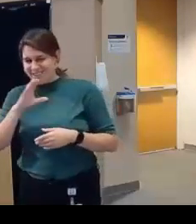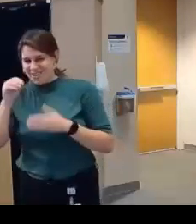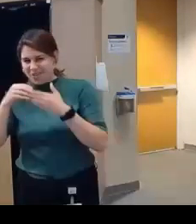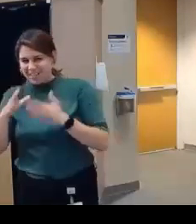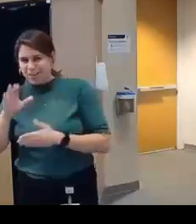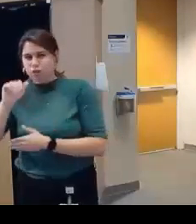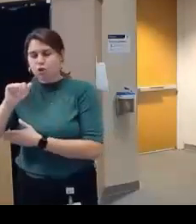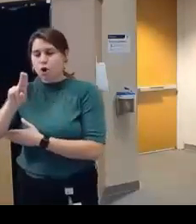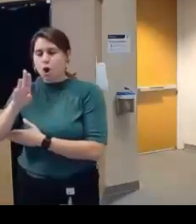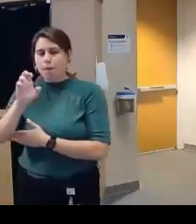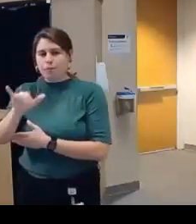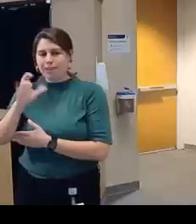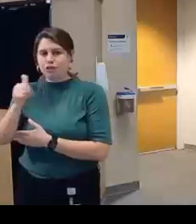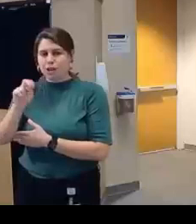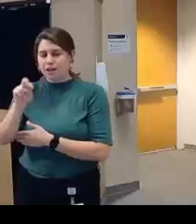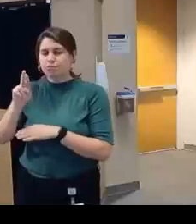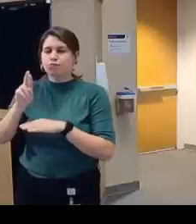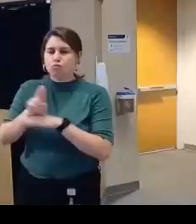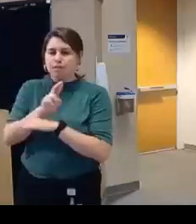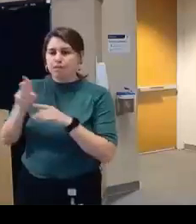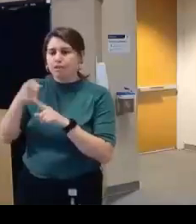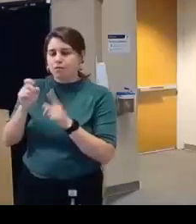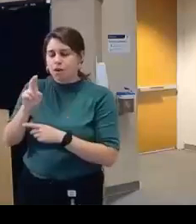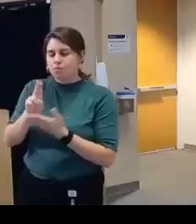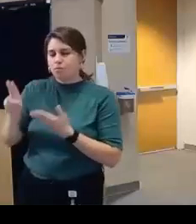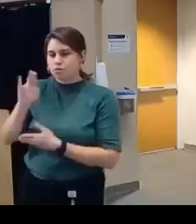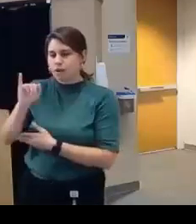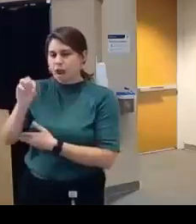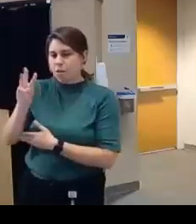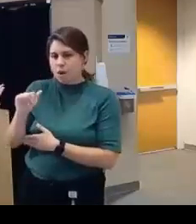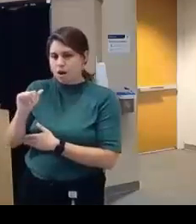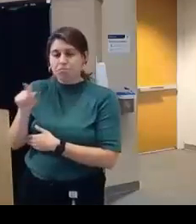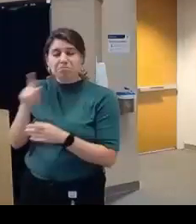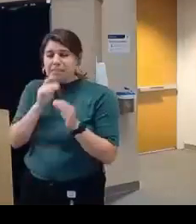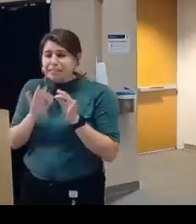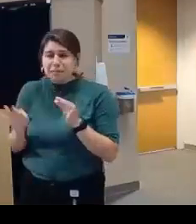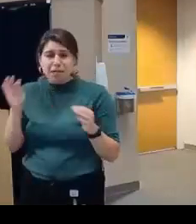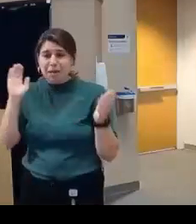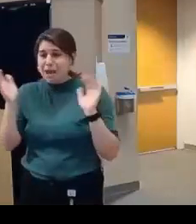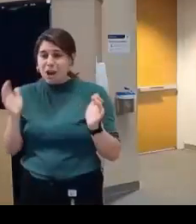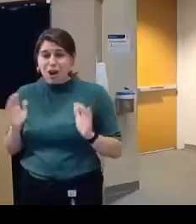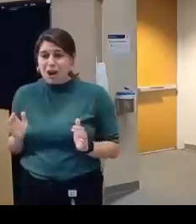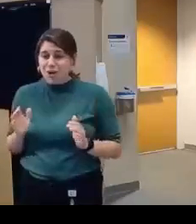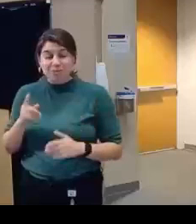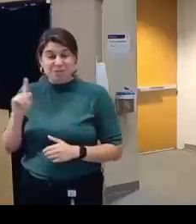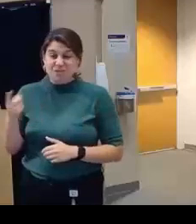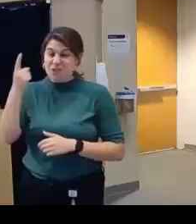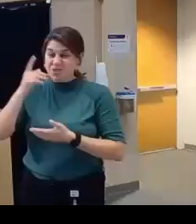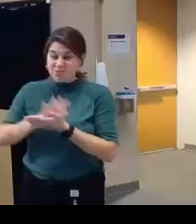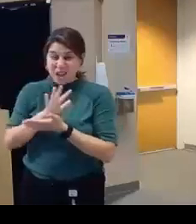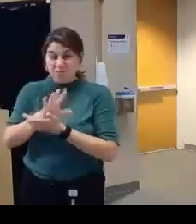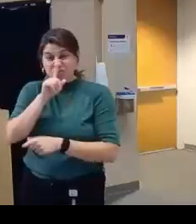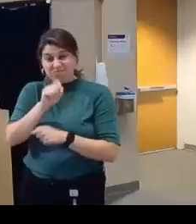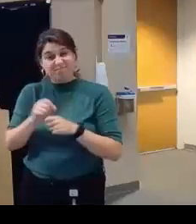by Aubrey Chan, who was at the time a resident at the University of Iowa. And he just did a very simple comparative, the first paper that really